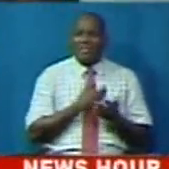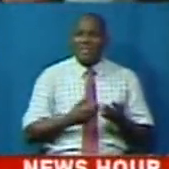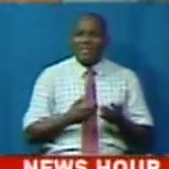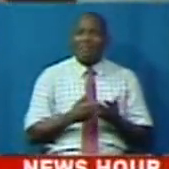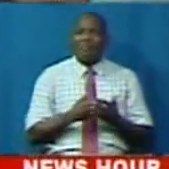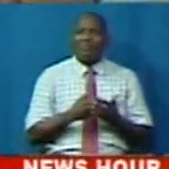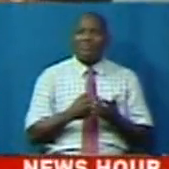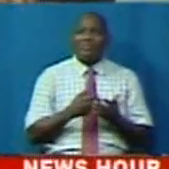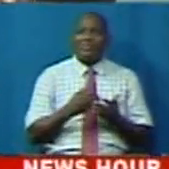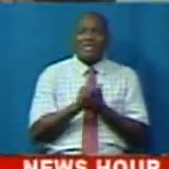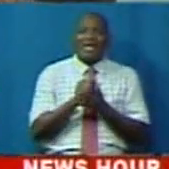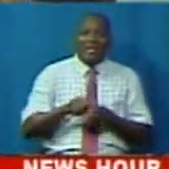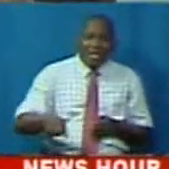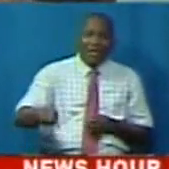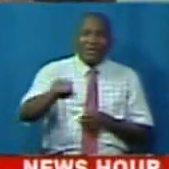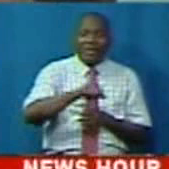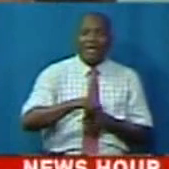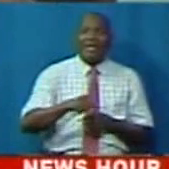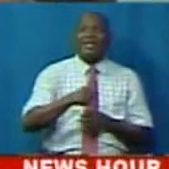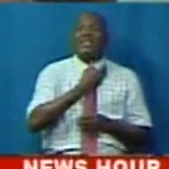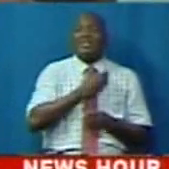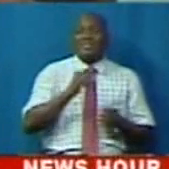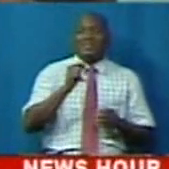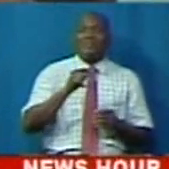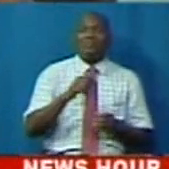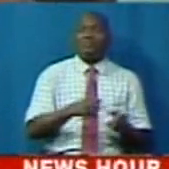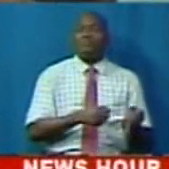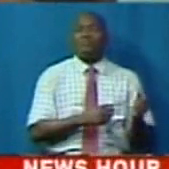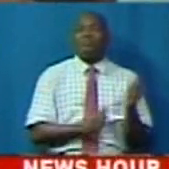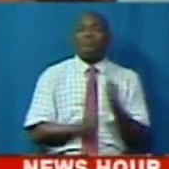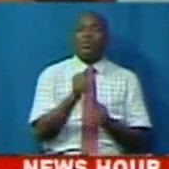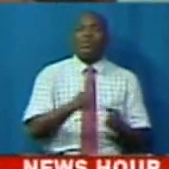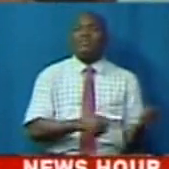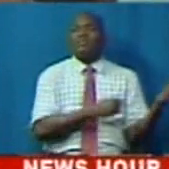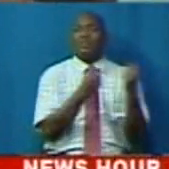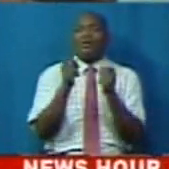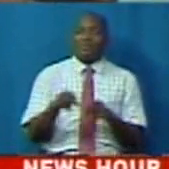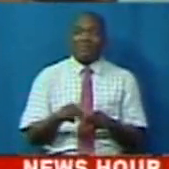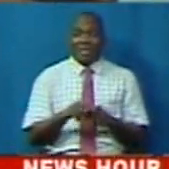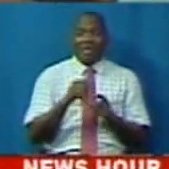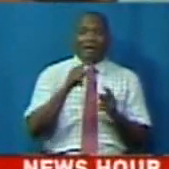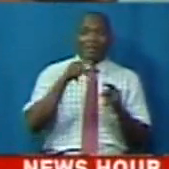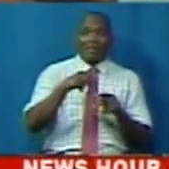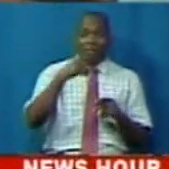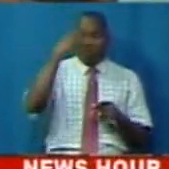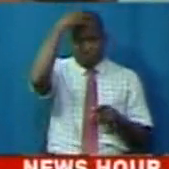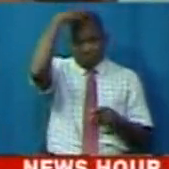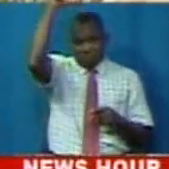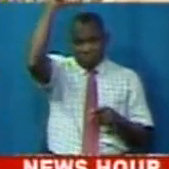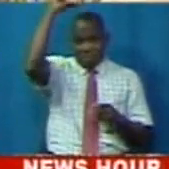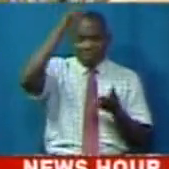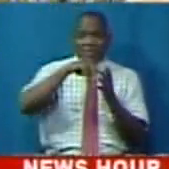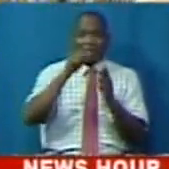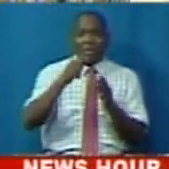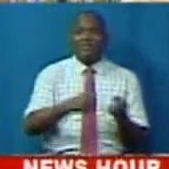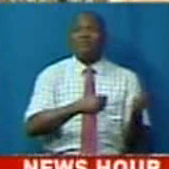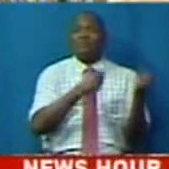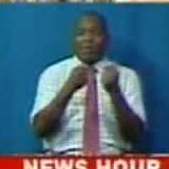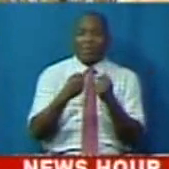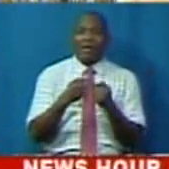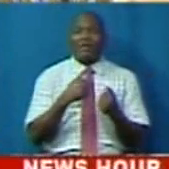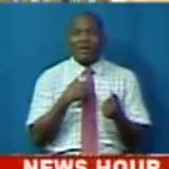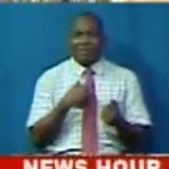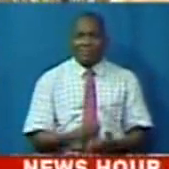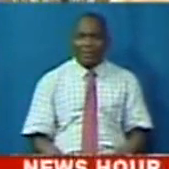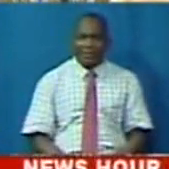that around that vicinity, he is the most powerful person around. That's why when you see a person doing it this way.